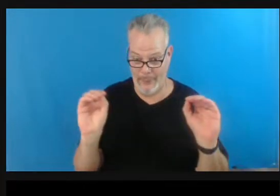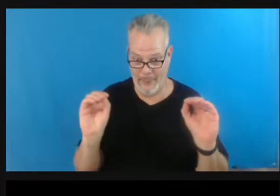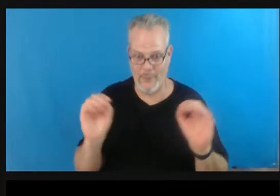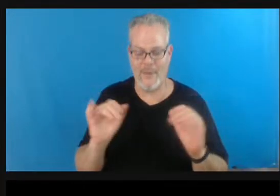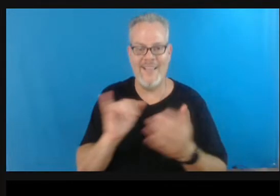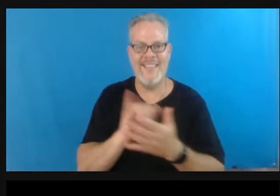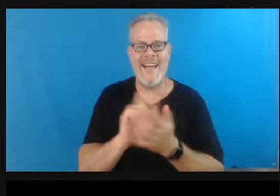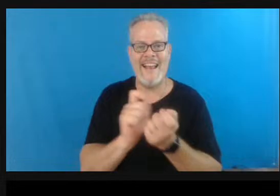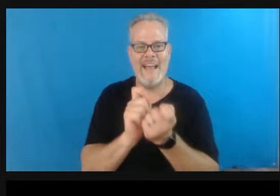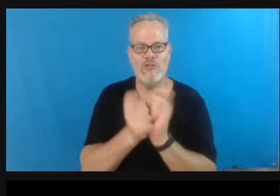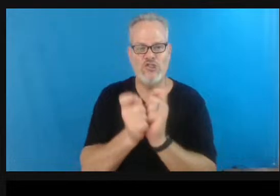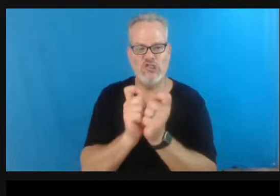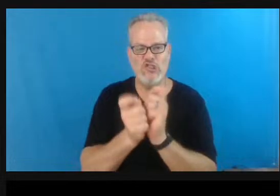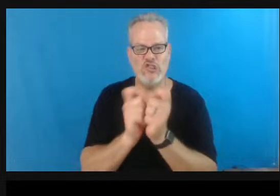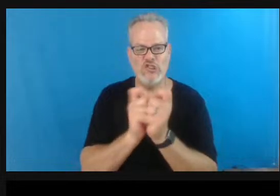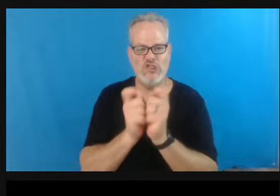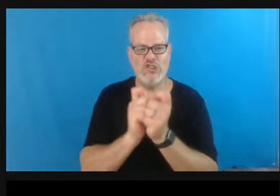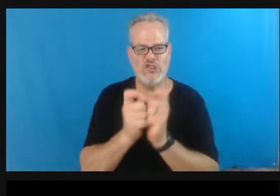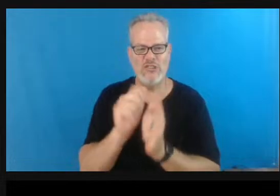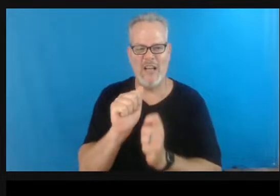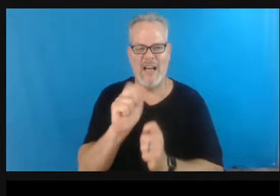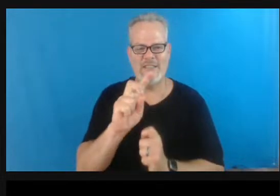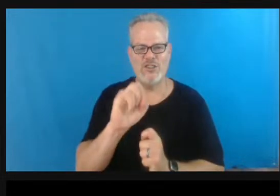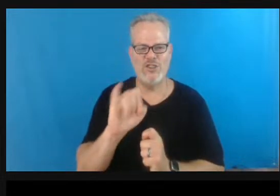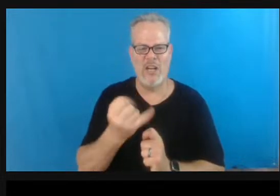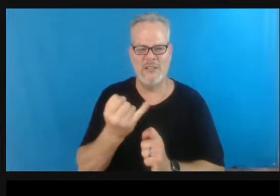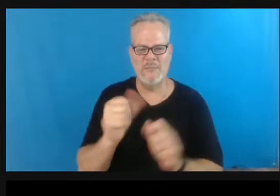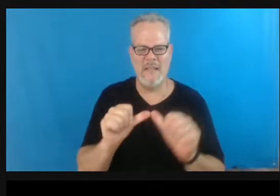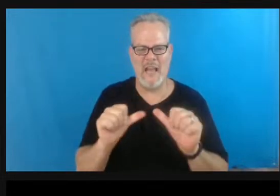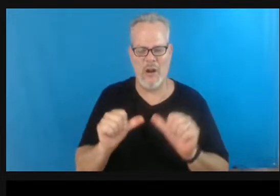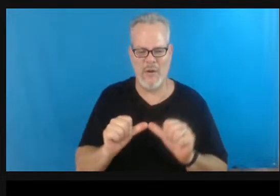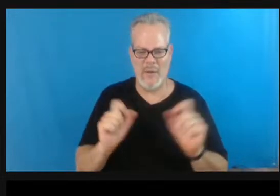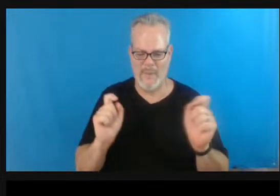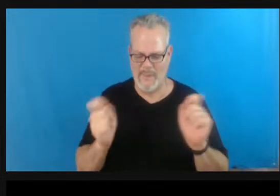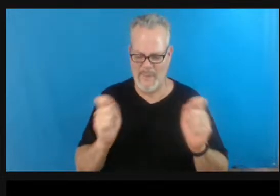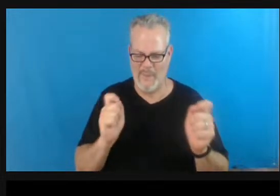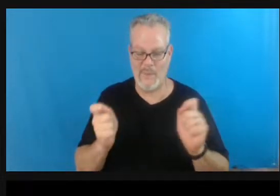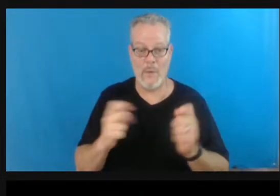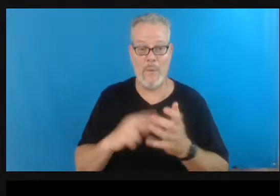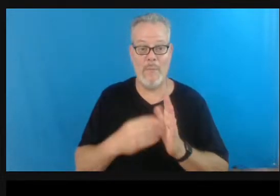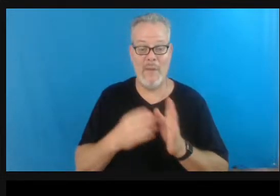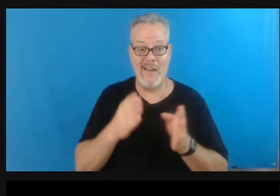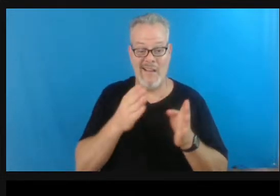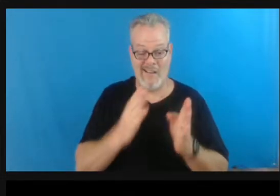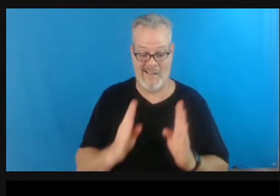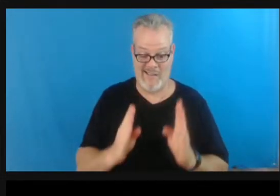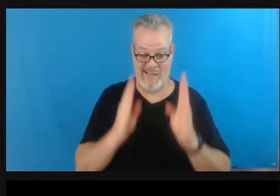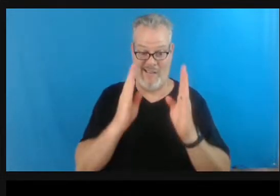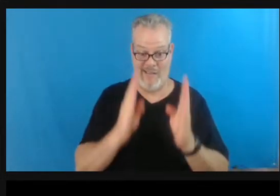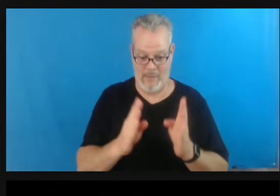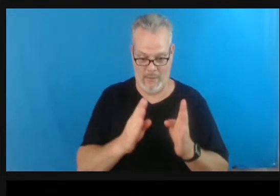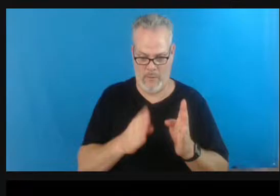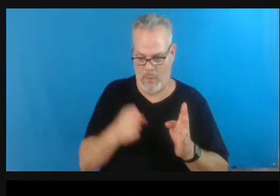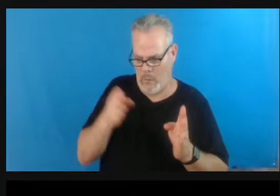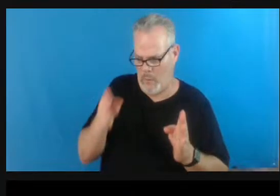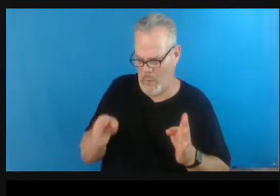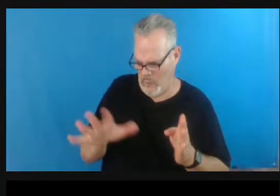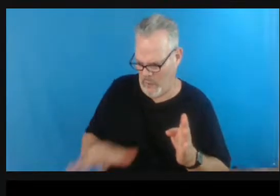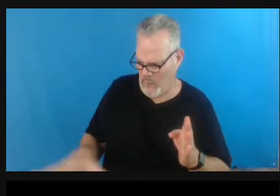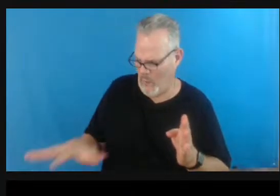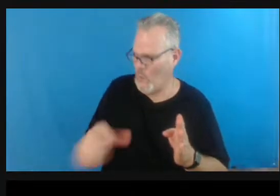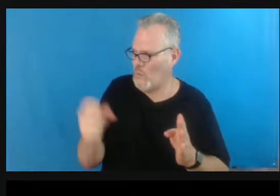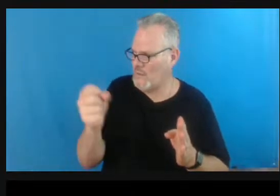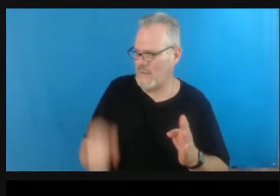adjustment of that still. In any case, it's not on a rift zone itself. It's off to the side within a south flank. And it's usually